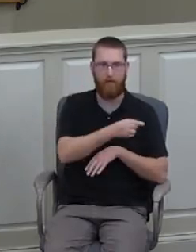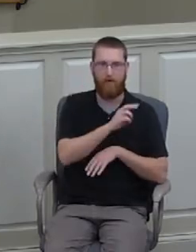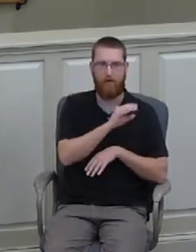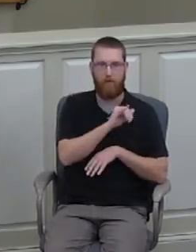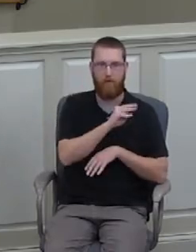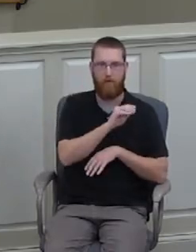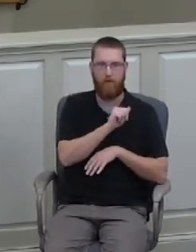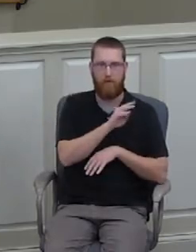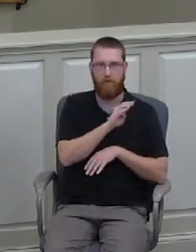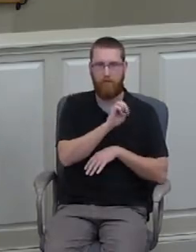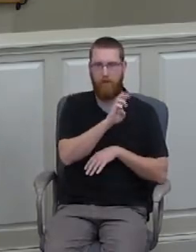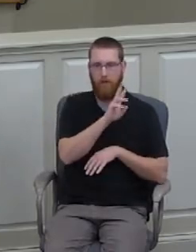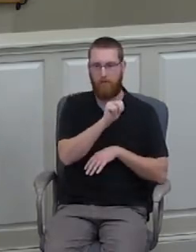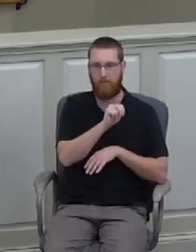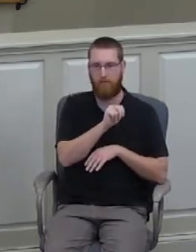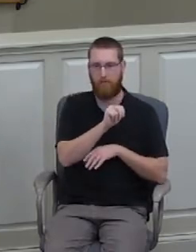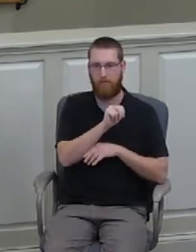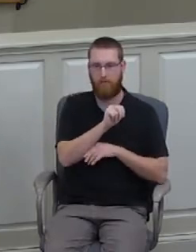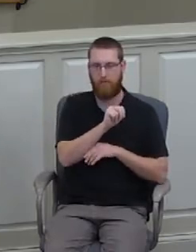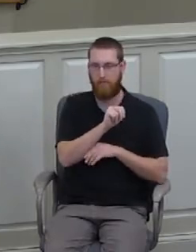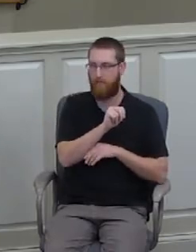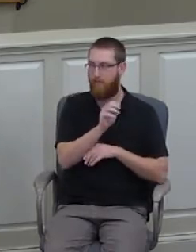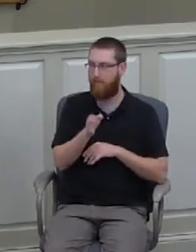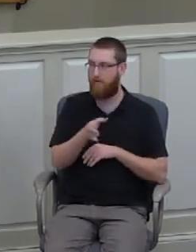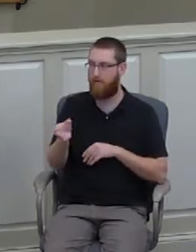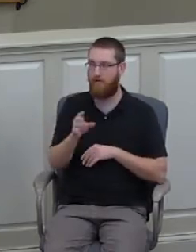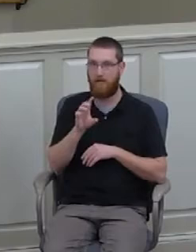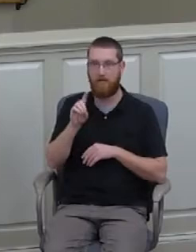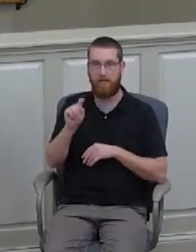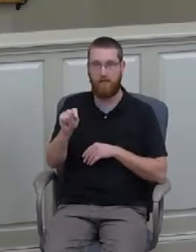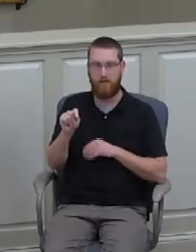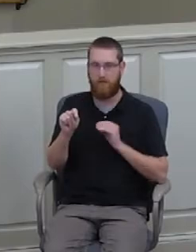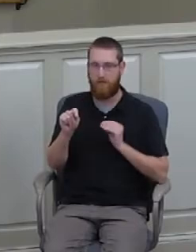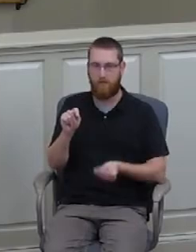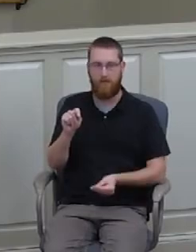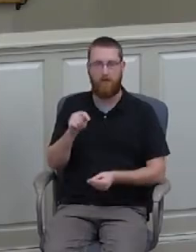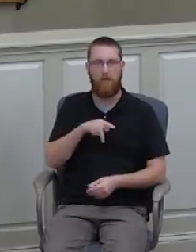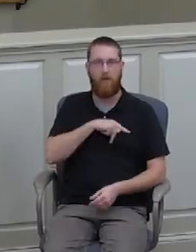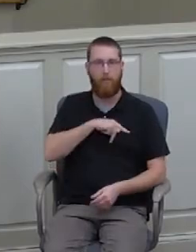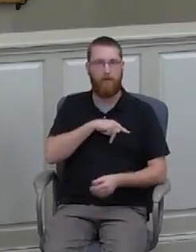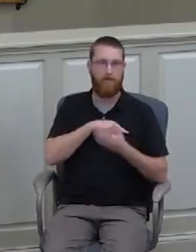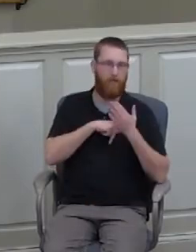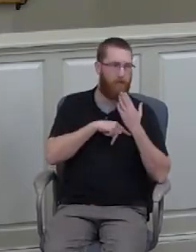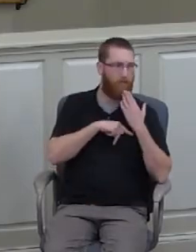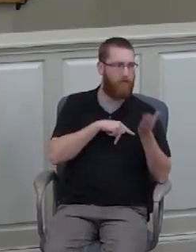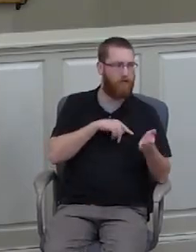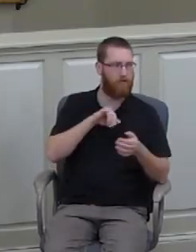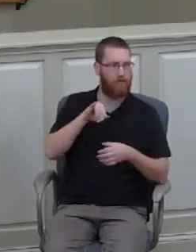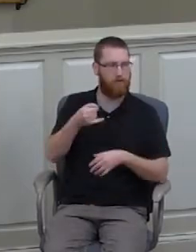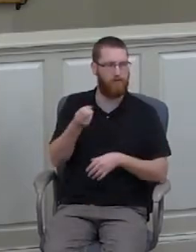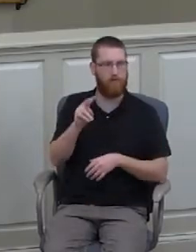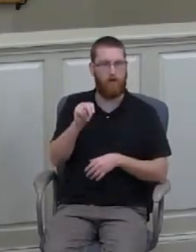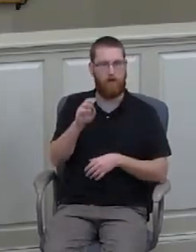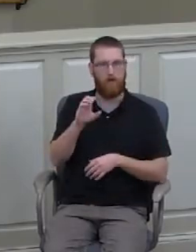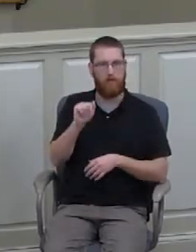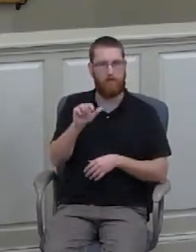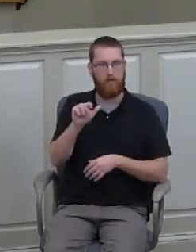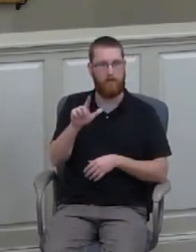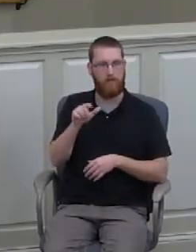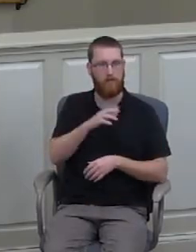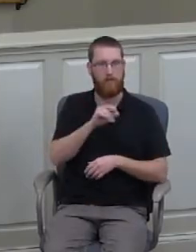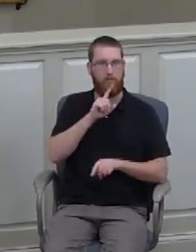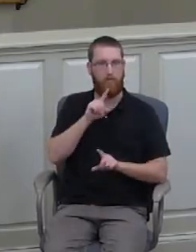right? Commissioner Terry? I want to thank John Castle for his reports that